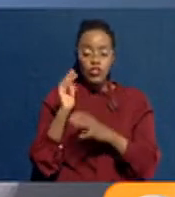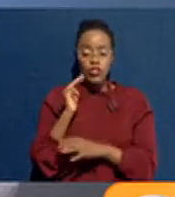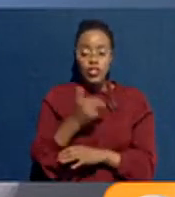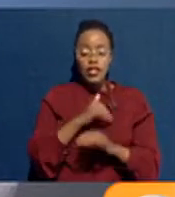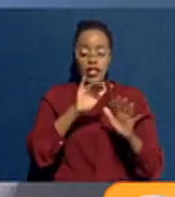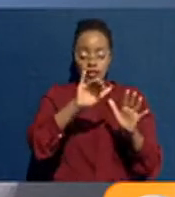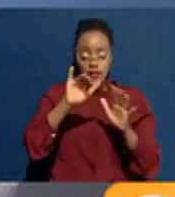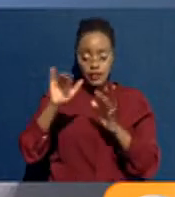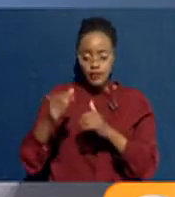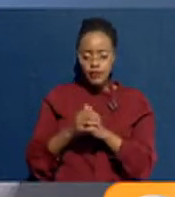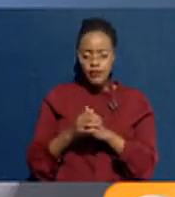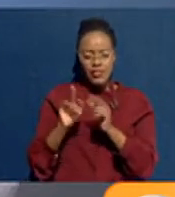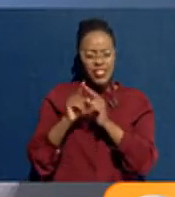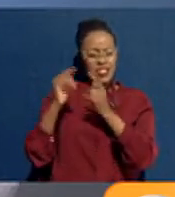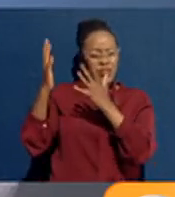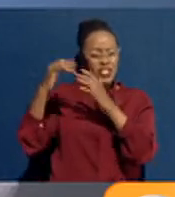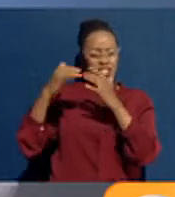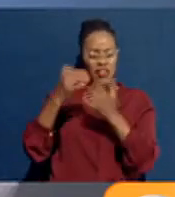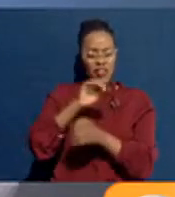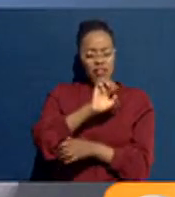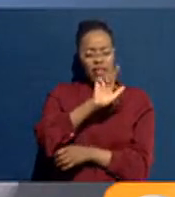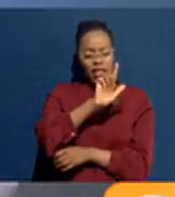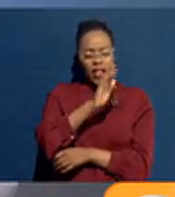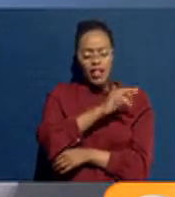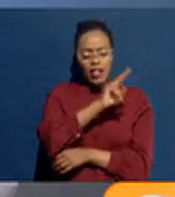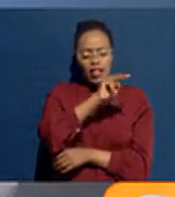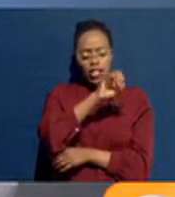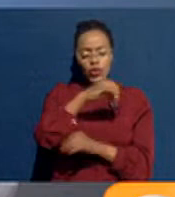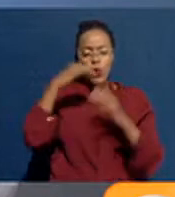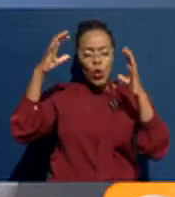So, are we still expecting El Nino rains or not?